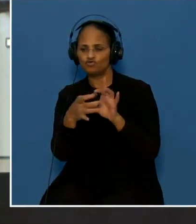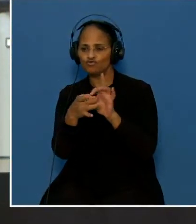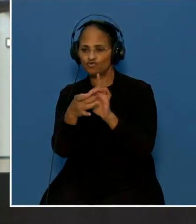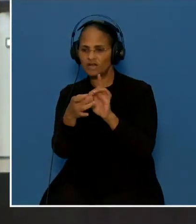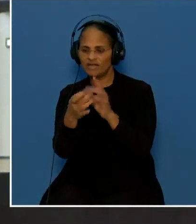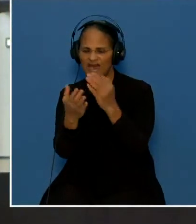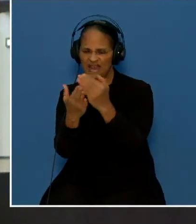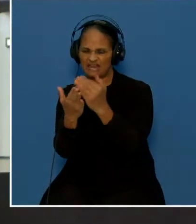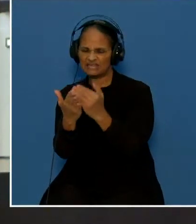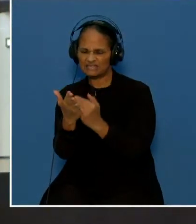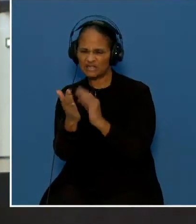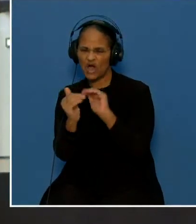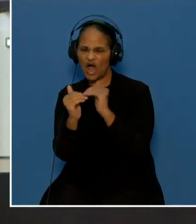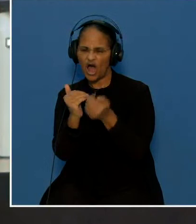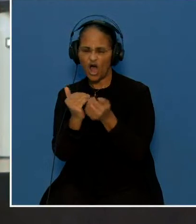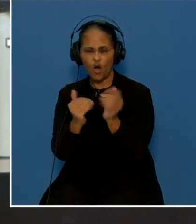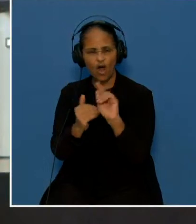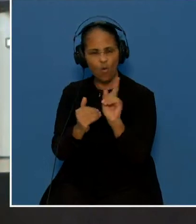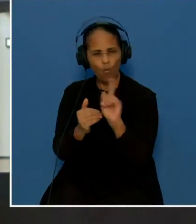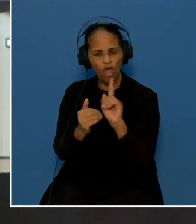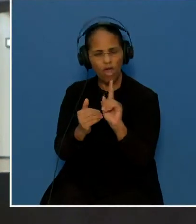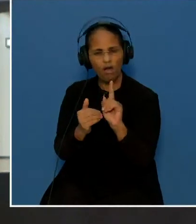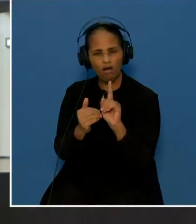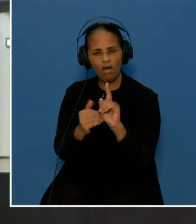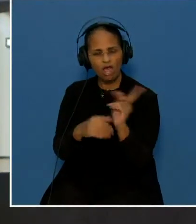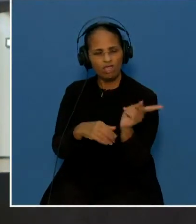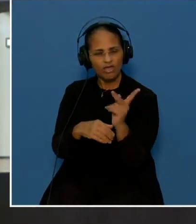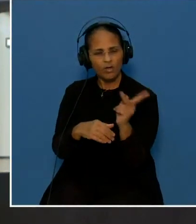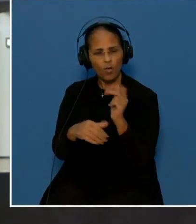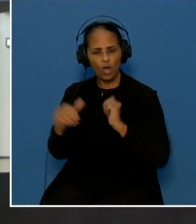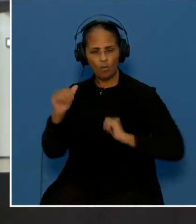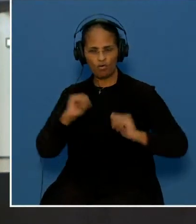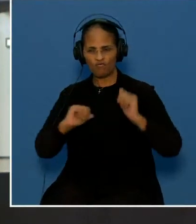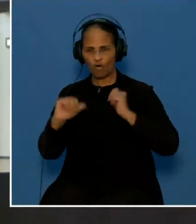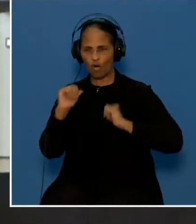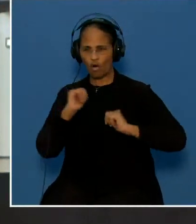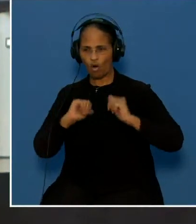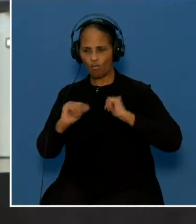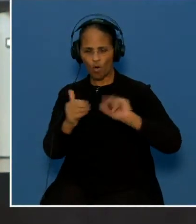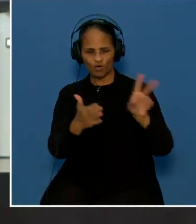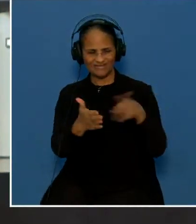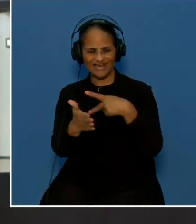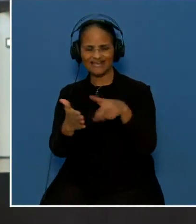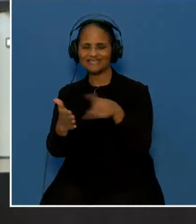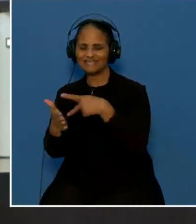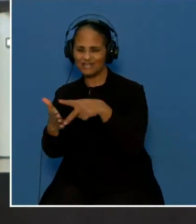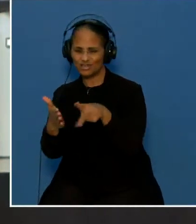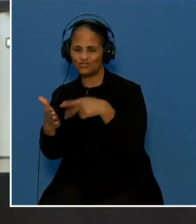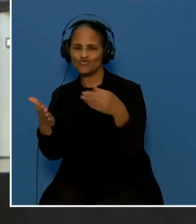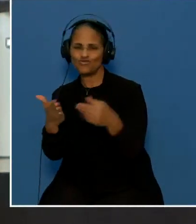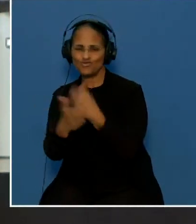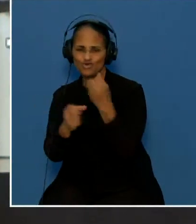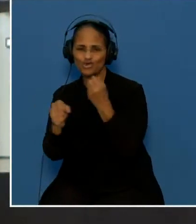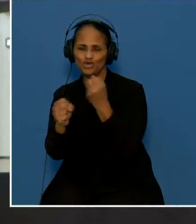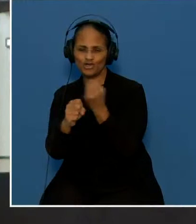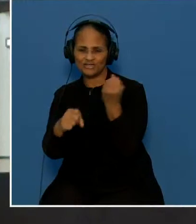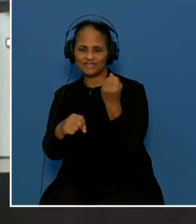how and where the Gombes will be performing through New Year's Day. If I can just add